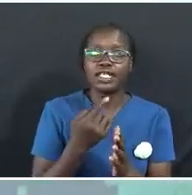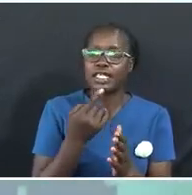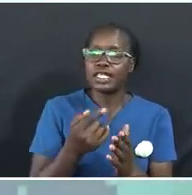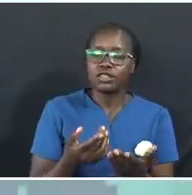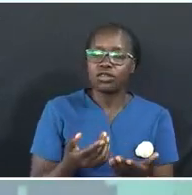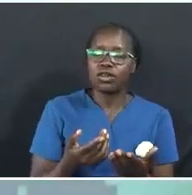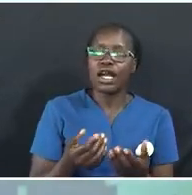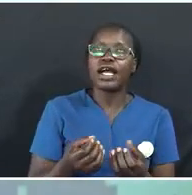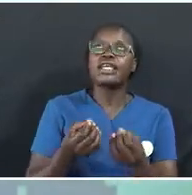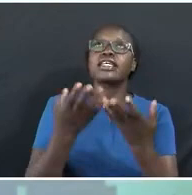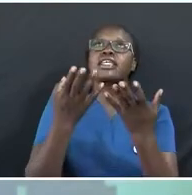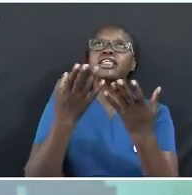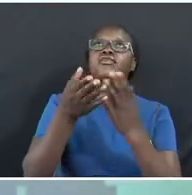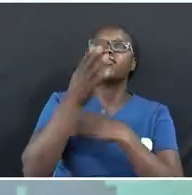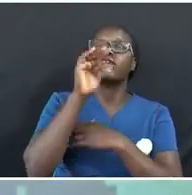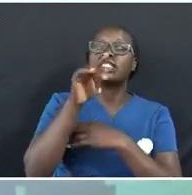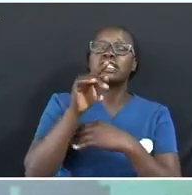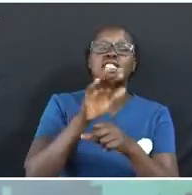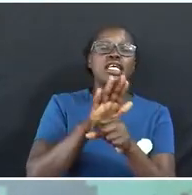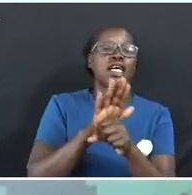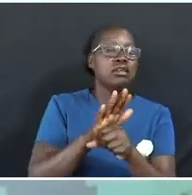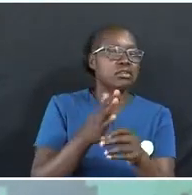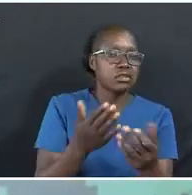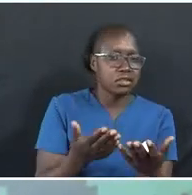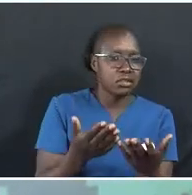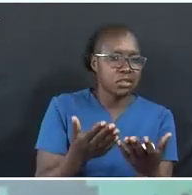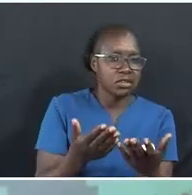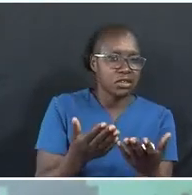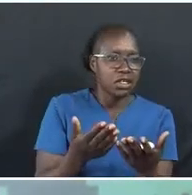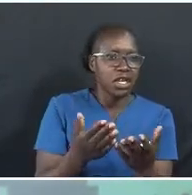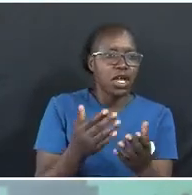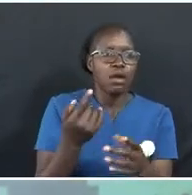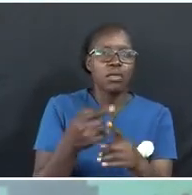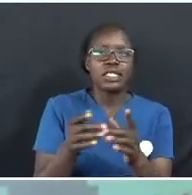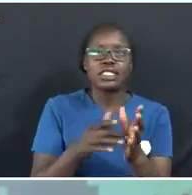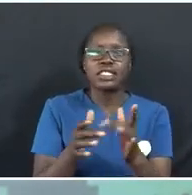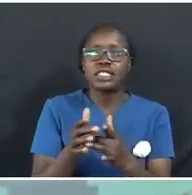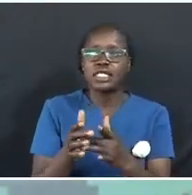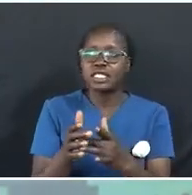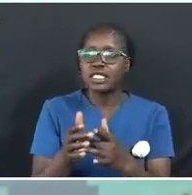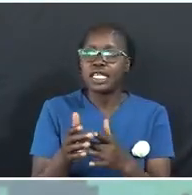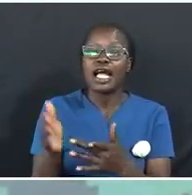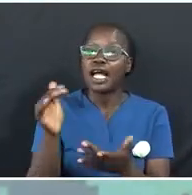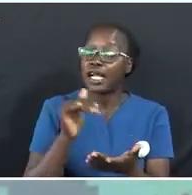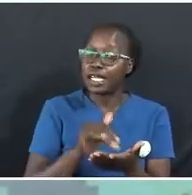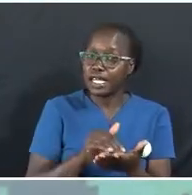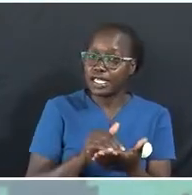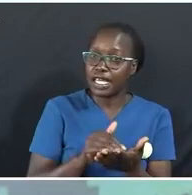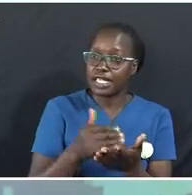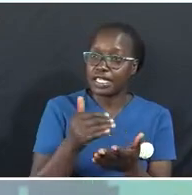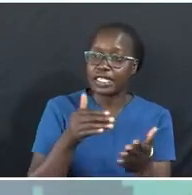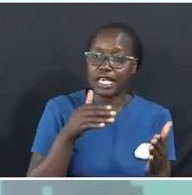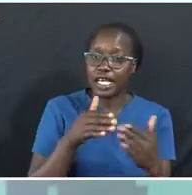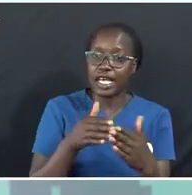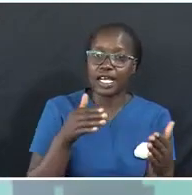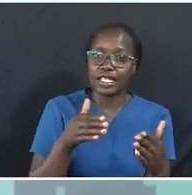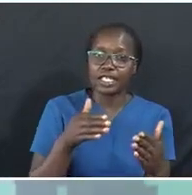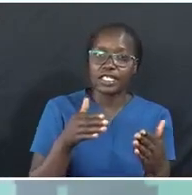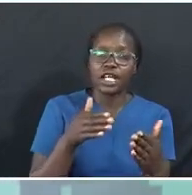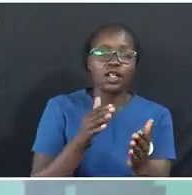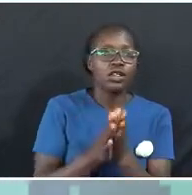this much, that's a lot. Yes, people know it's a lot, but Jesus says, yes, the friendship is not